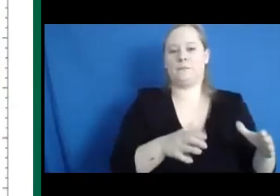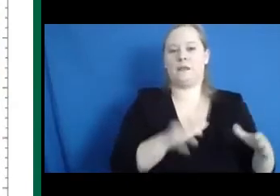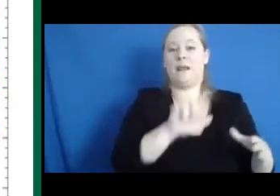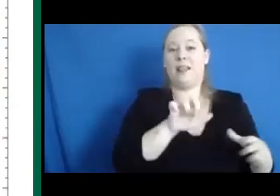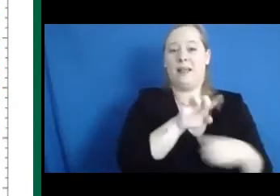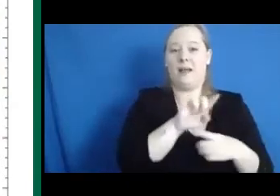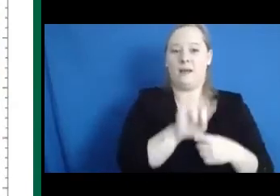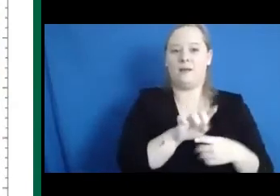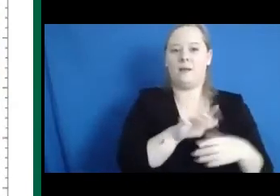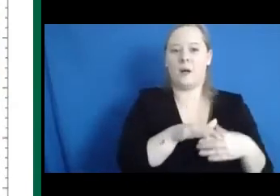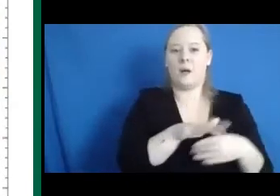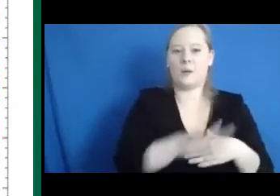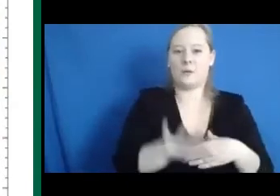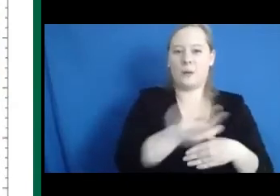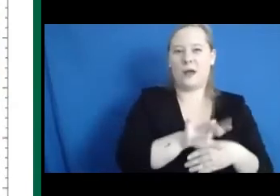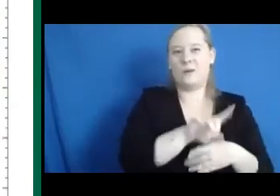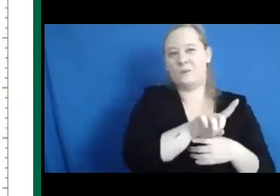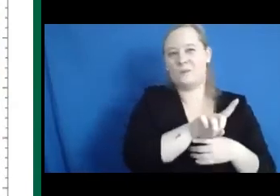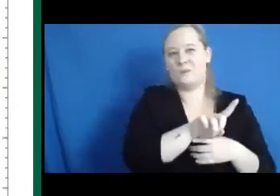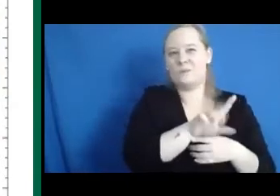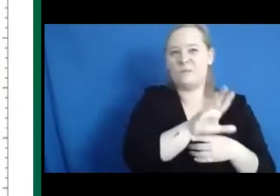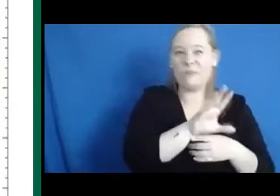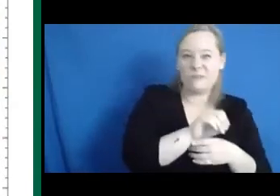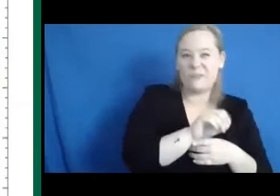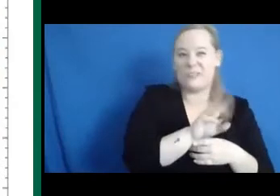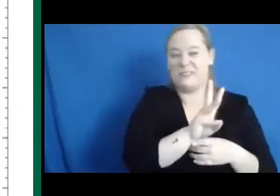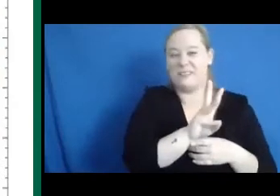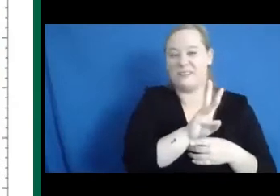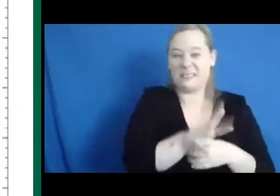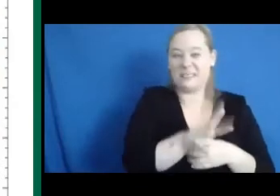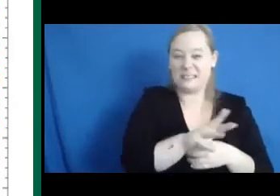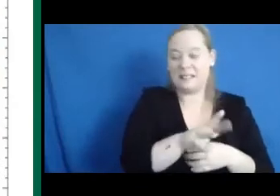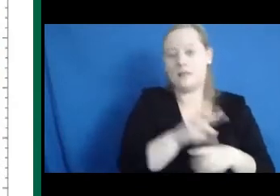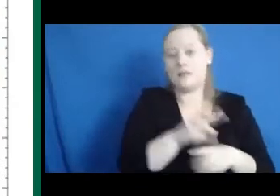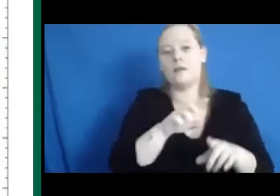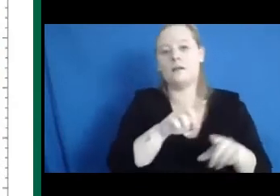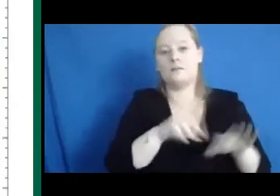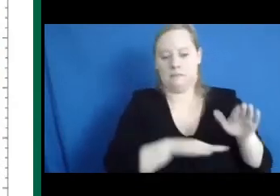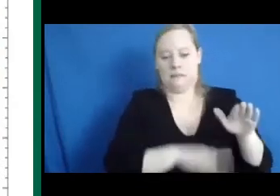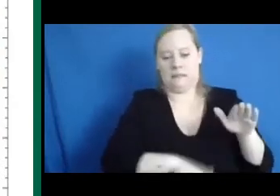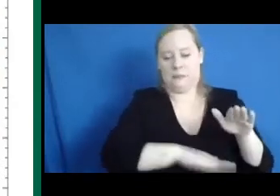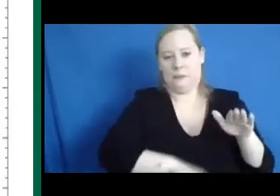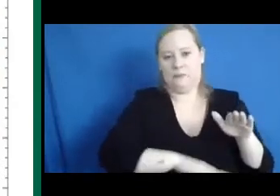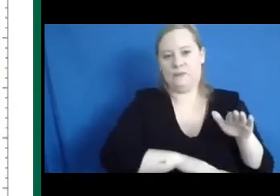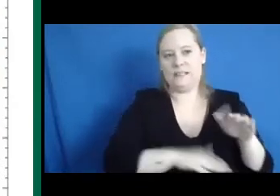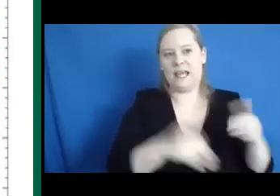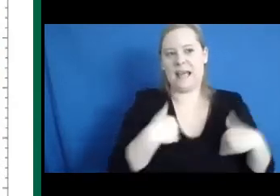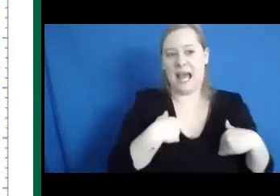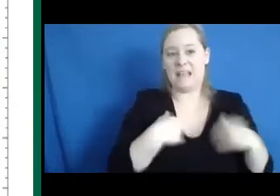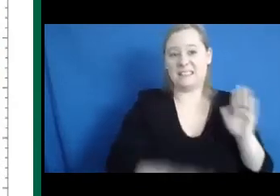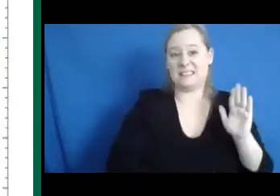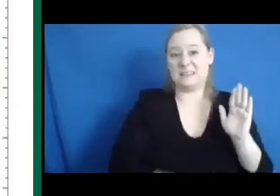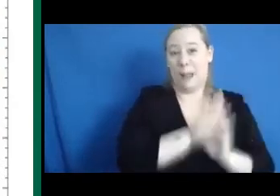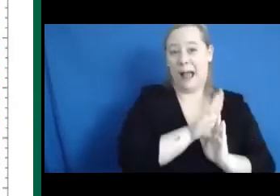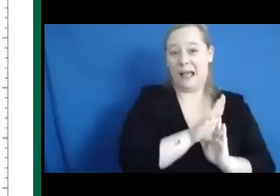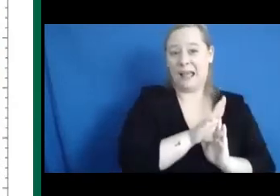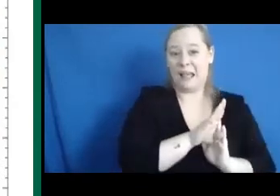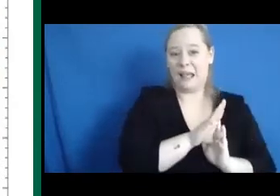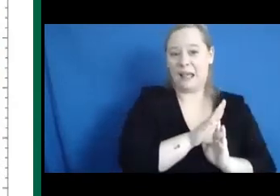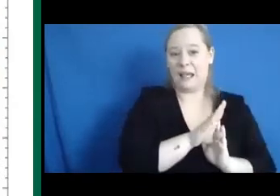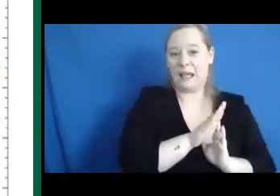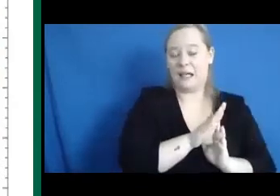around 50 or 60 centimeters below the surface does have a spike, at least in one